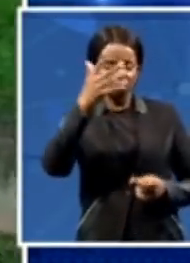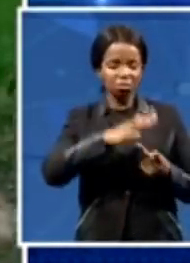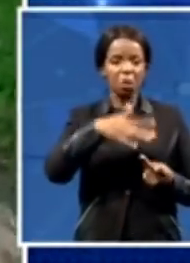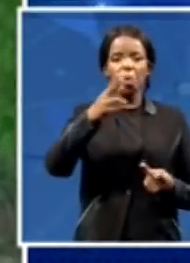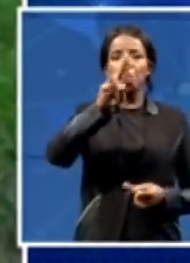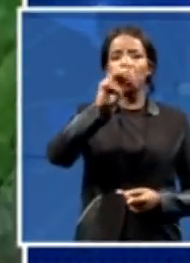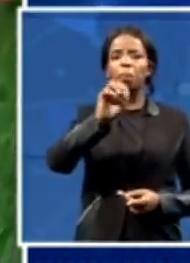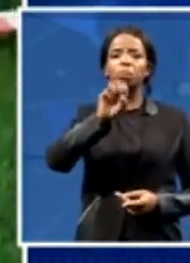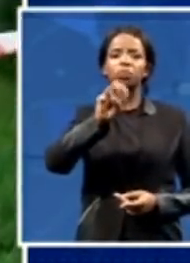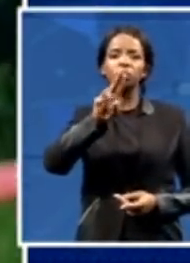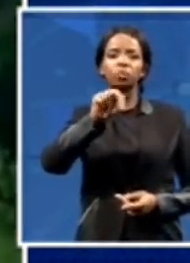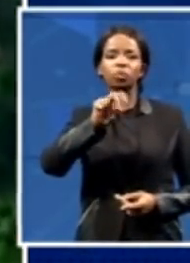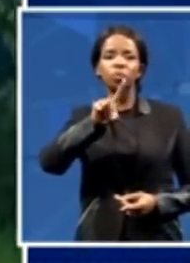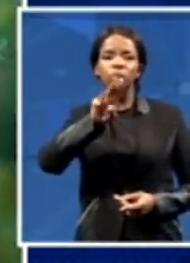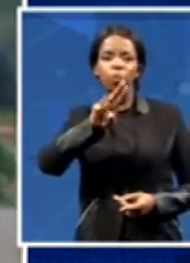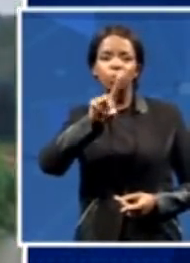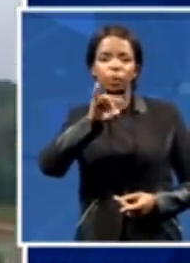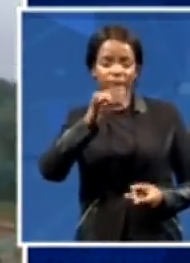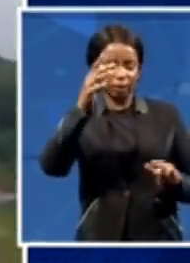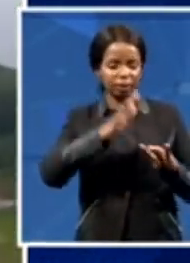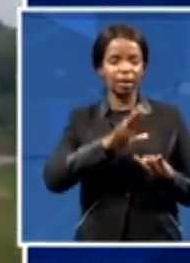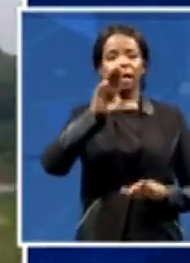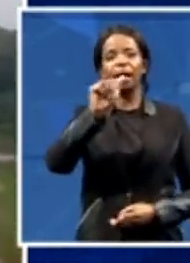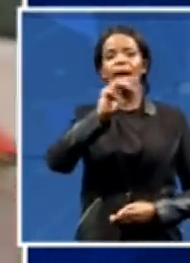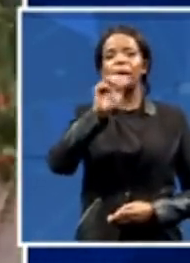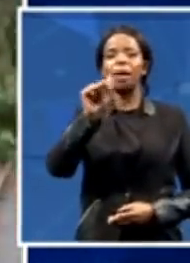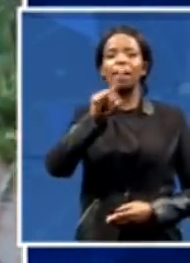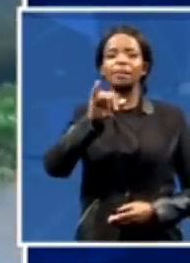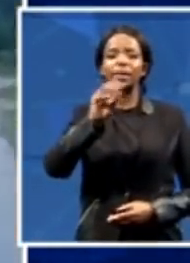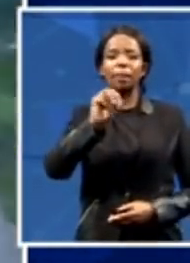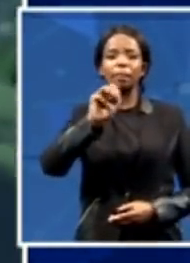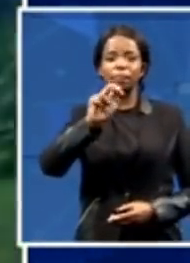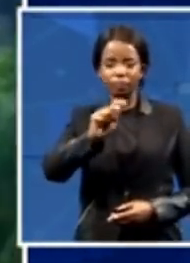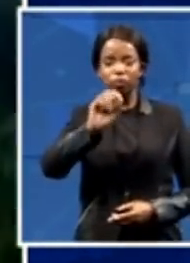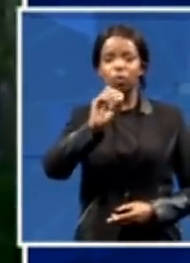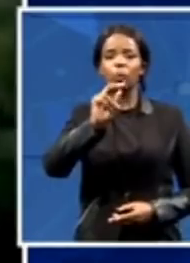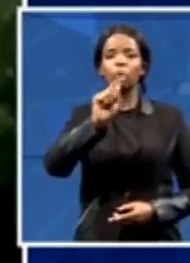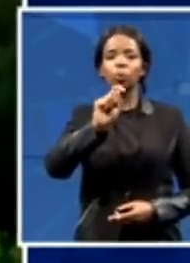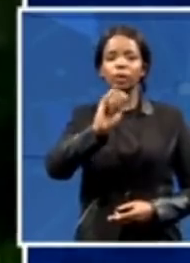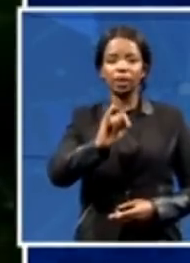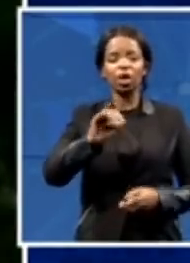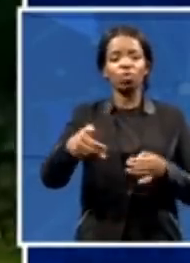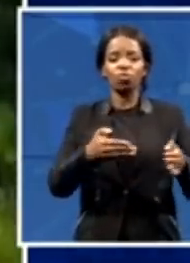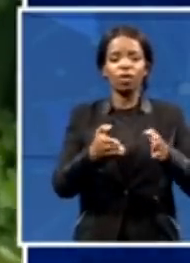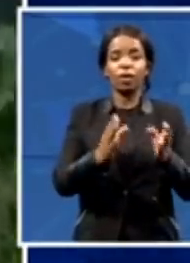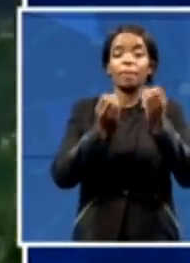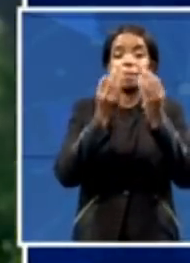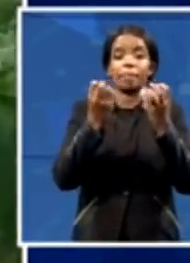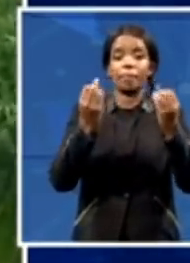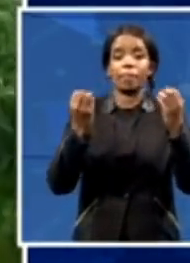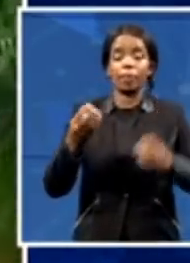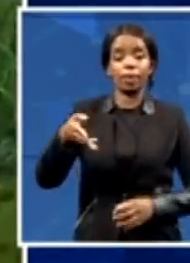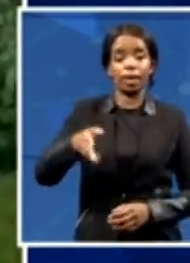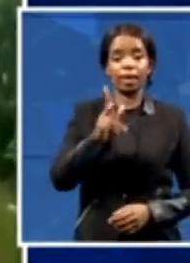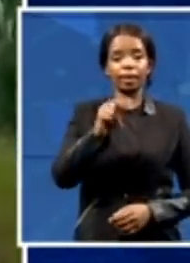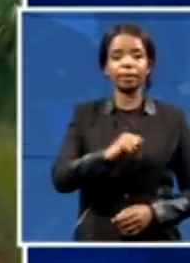River, as well as other big dams and streams in KwaZulu-Natal. So those people have been alerted to ensure that